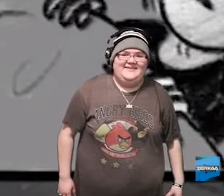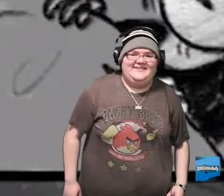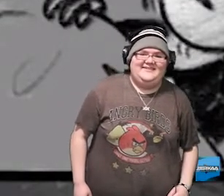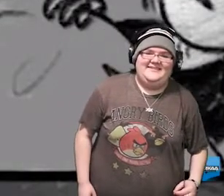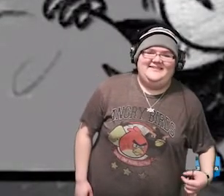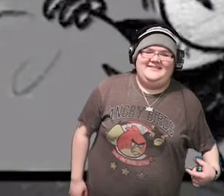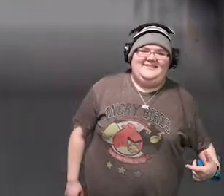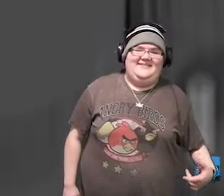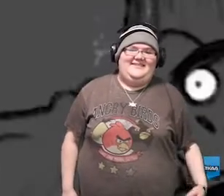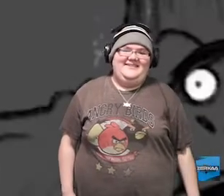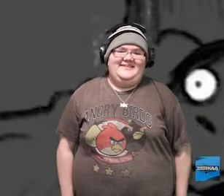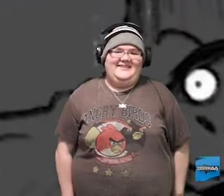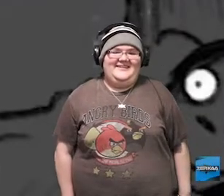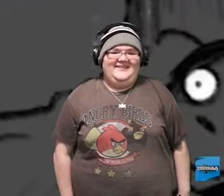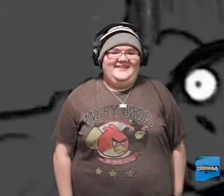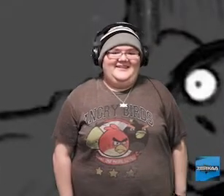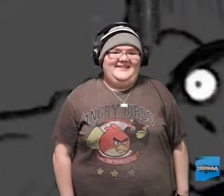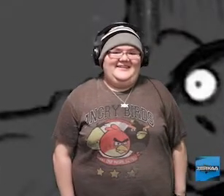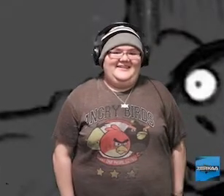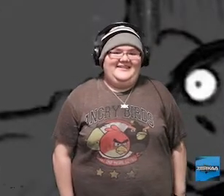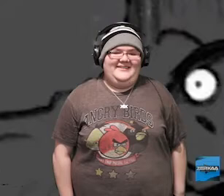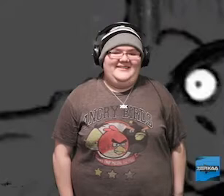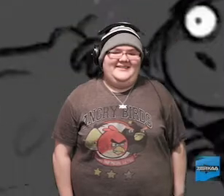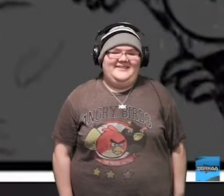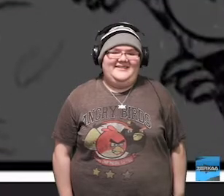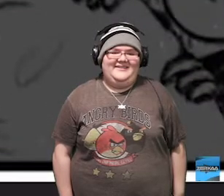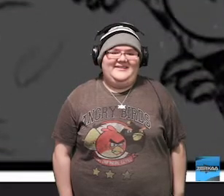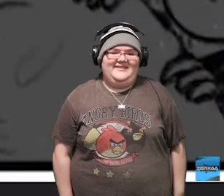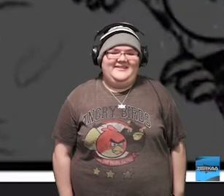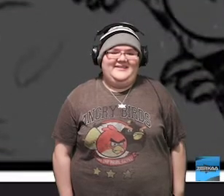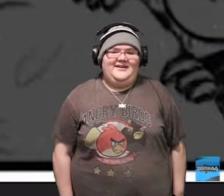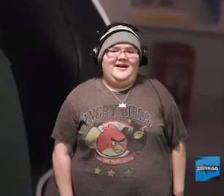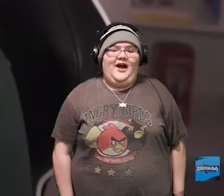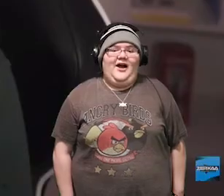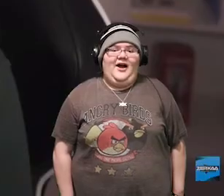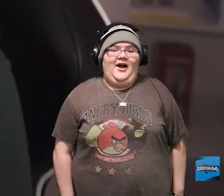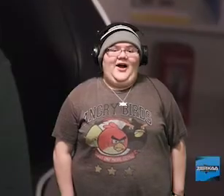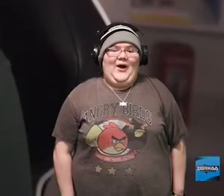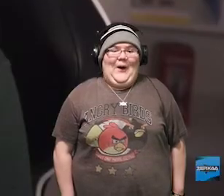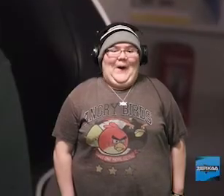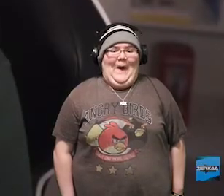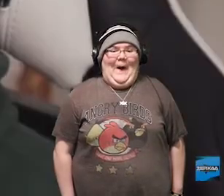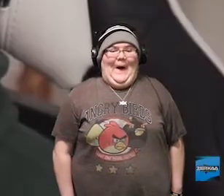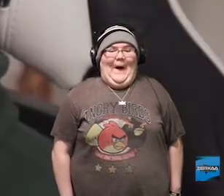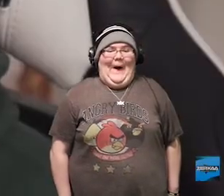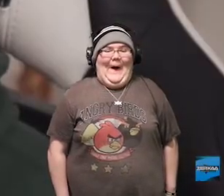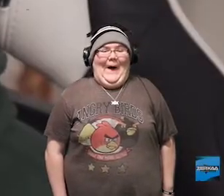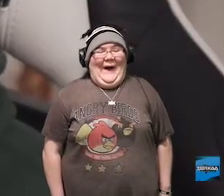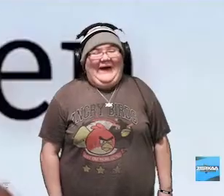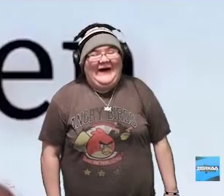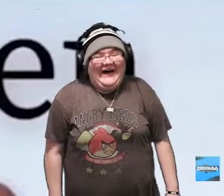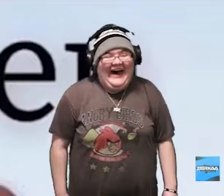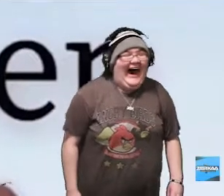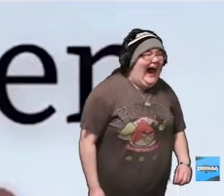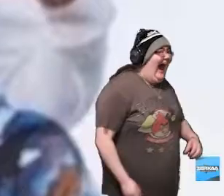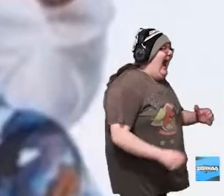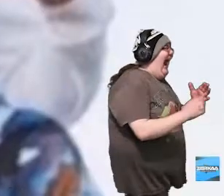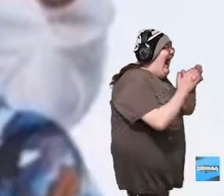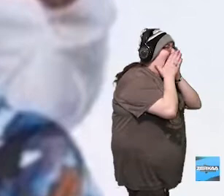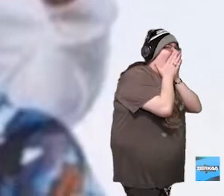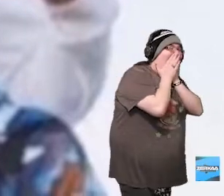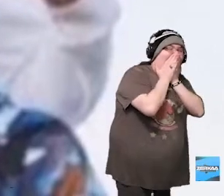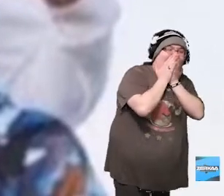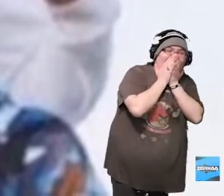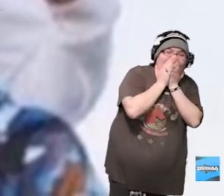am. Now shut up. If Freya's brother is named Josh, then does she say his name during... Well, we move. Bald men.